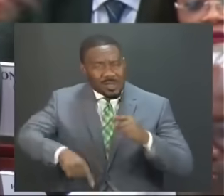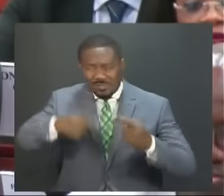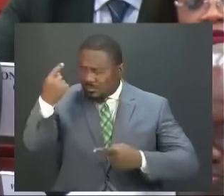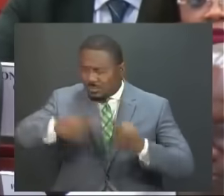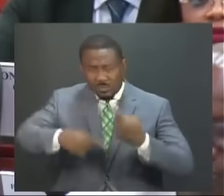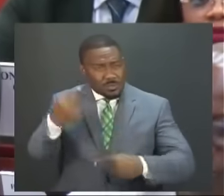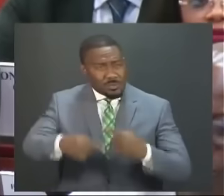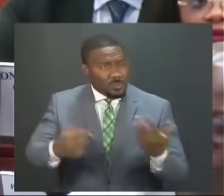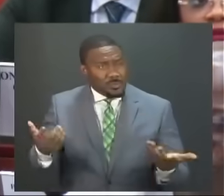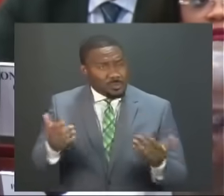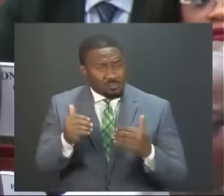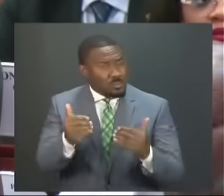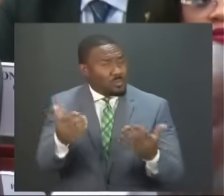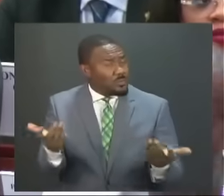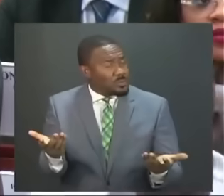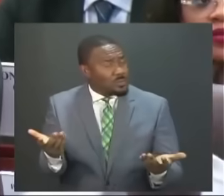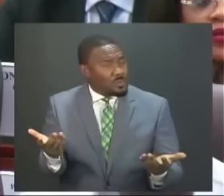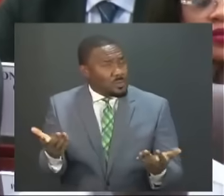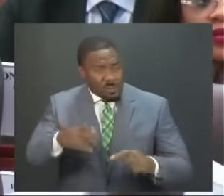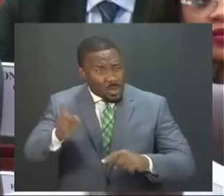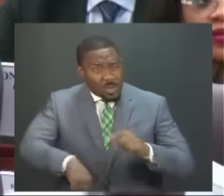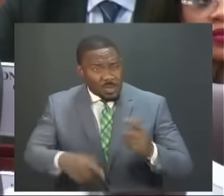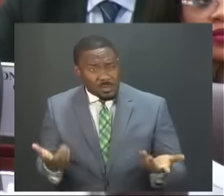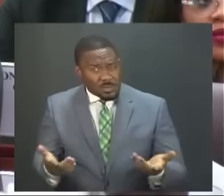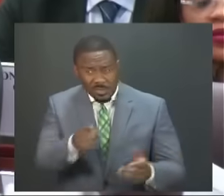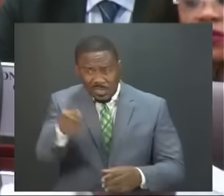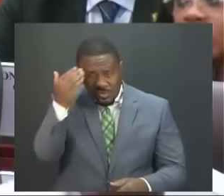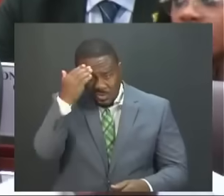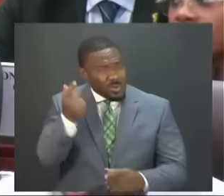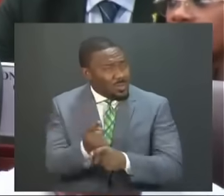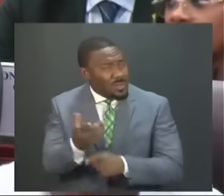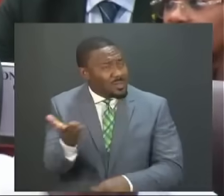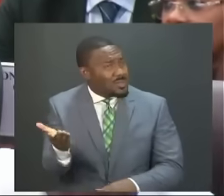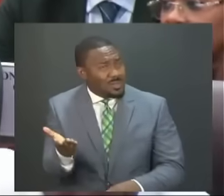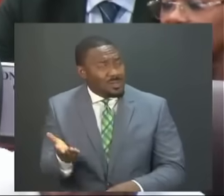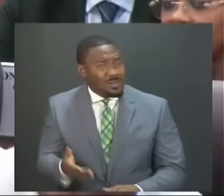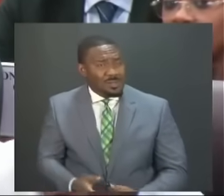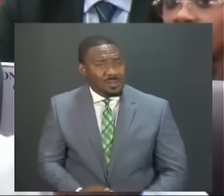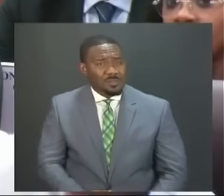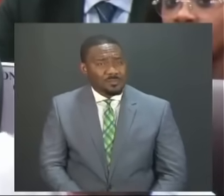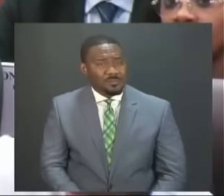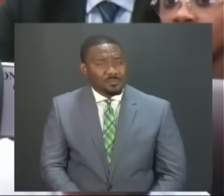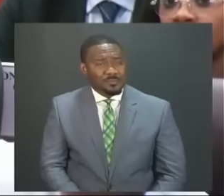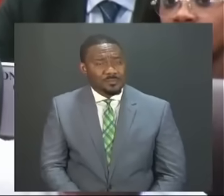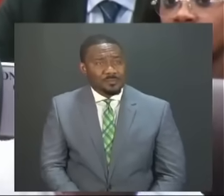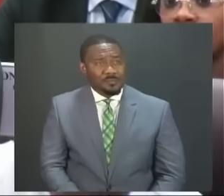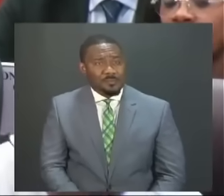that has not been moved. They should know what to do. Mr. Speaker,